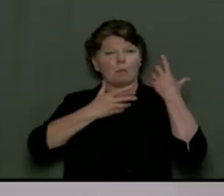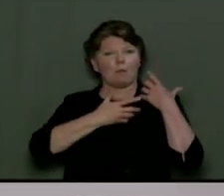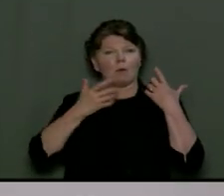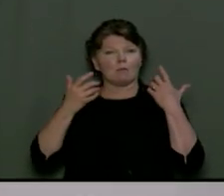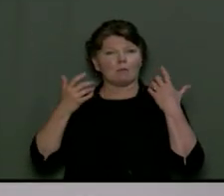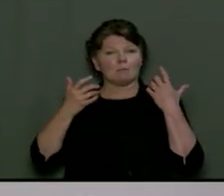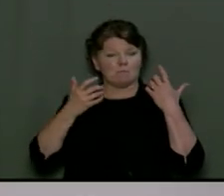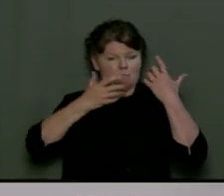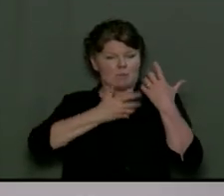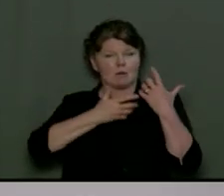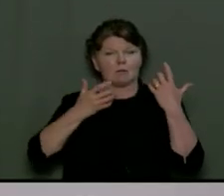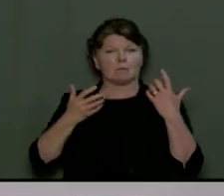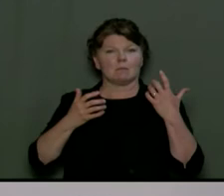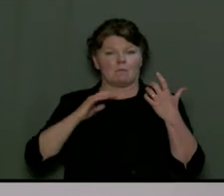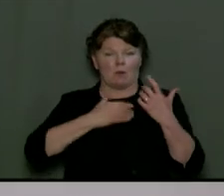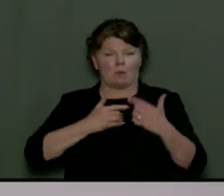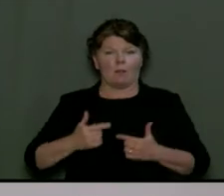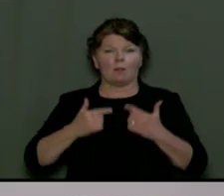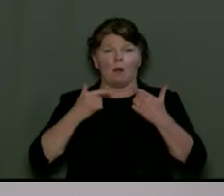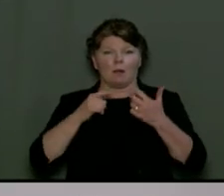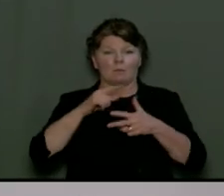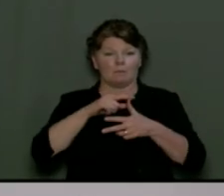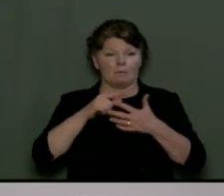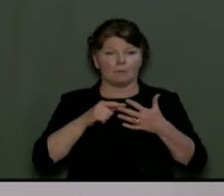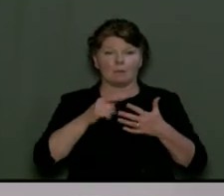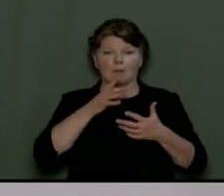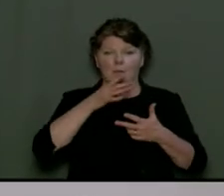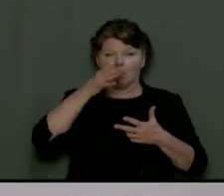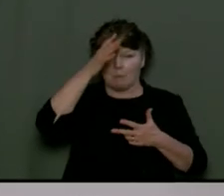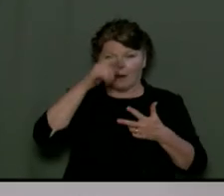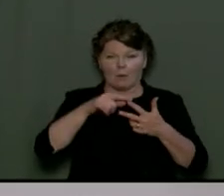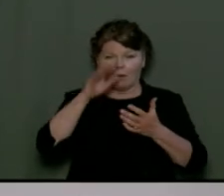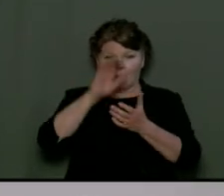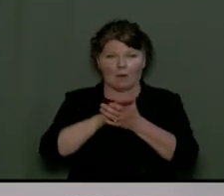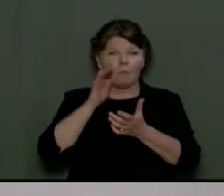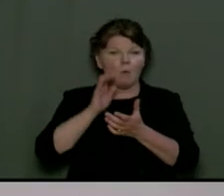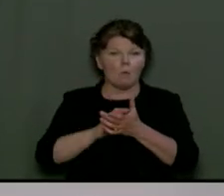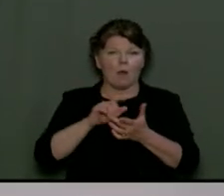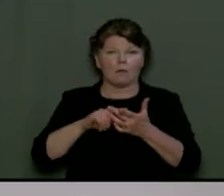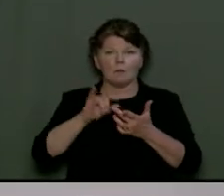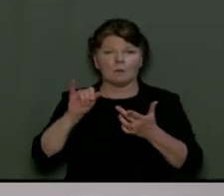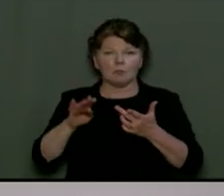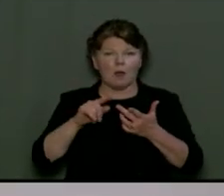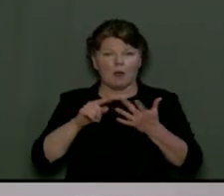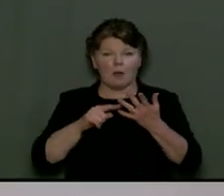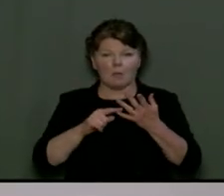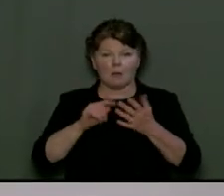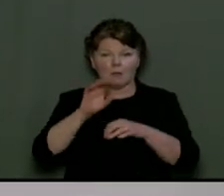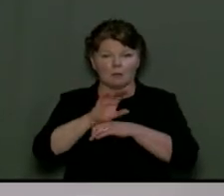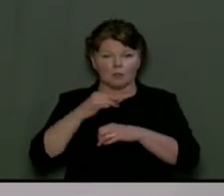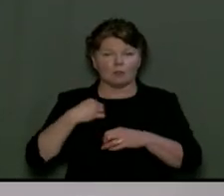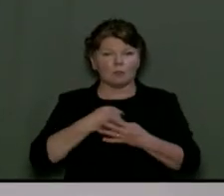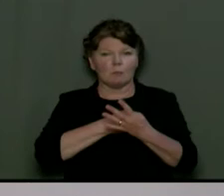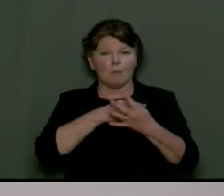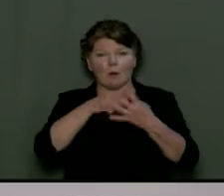the burden of being a parent, the burden of being a spouse, the burden of your job, the burden of being a church